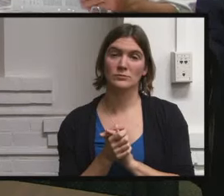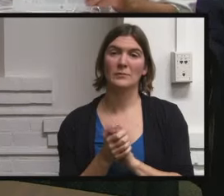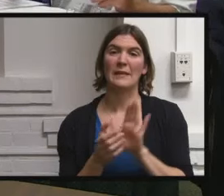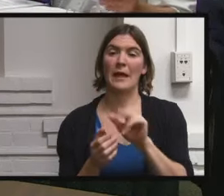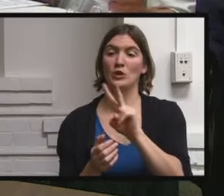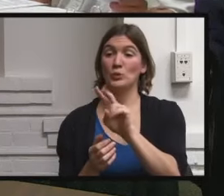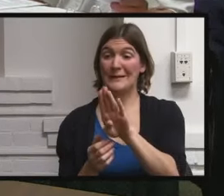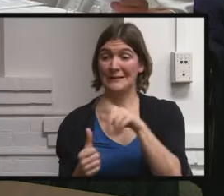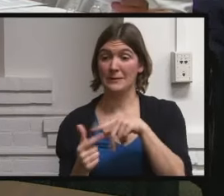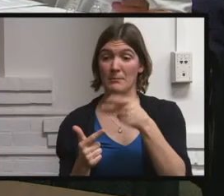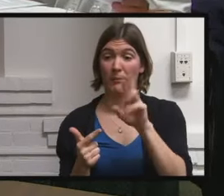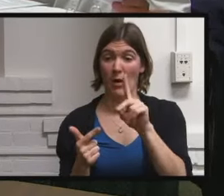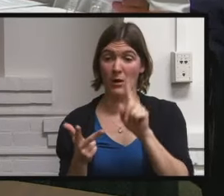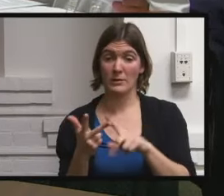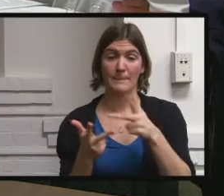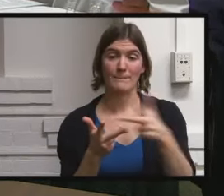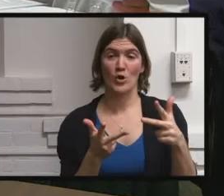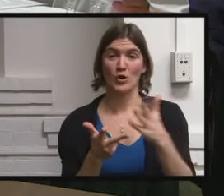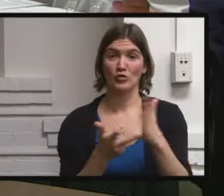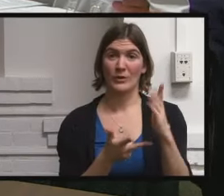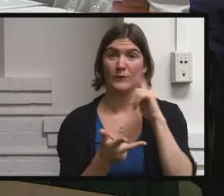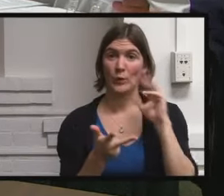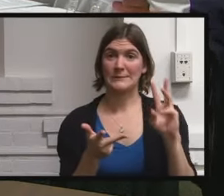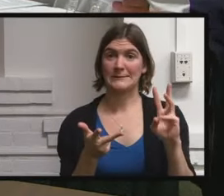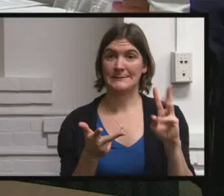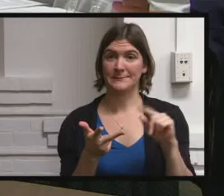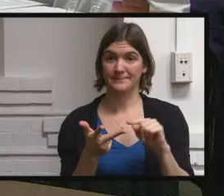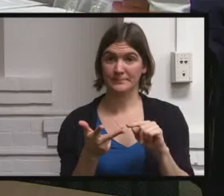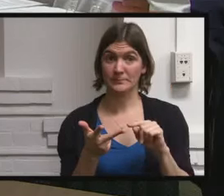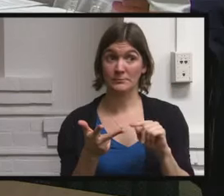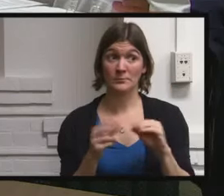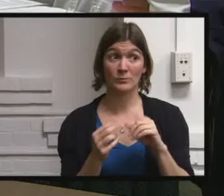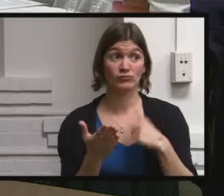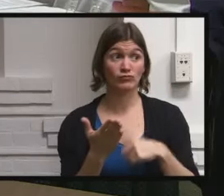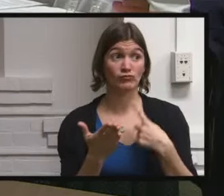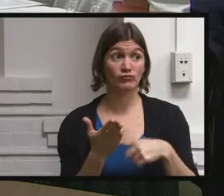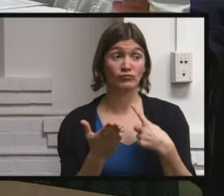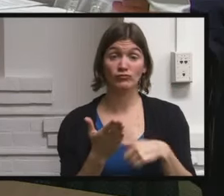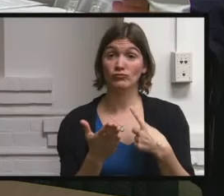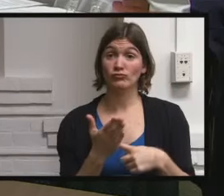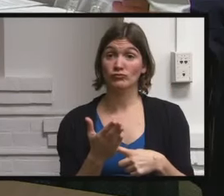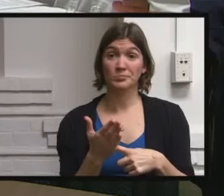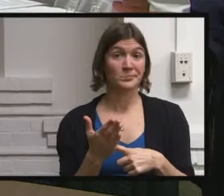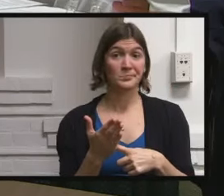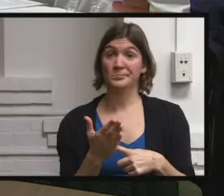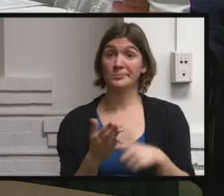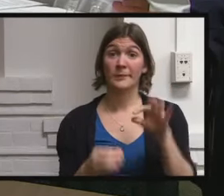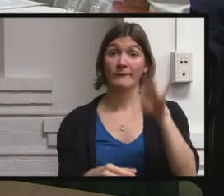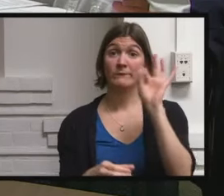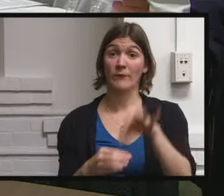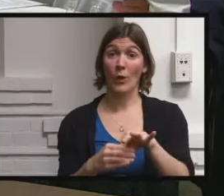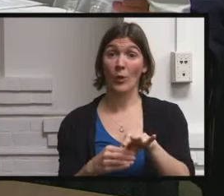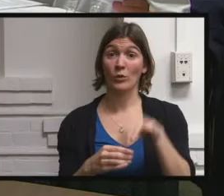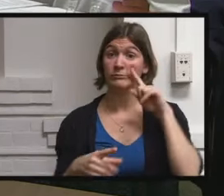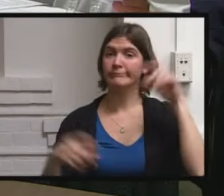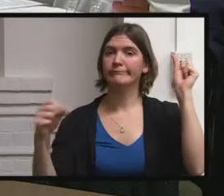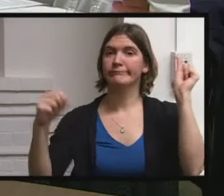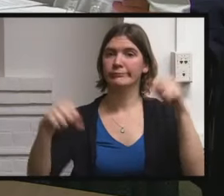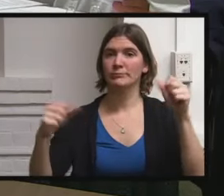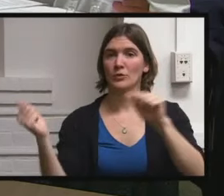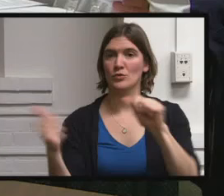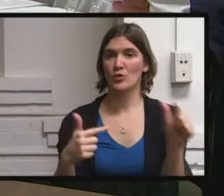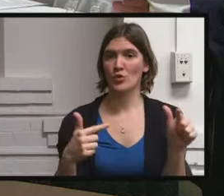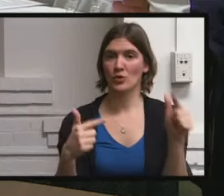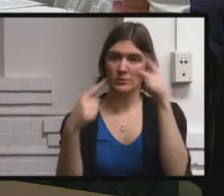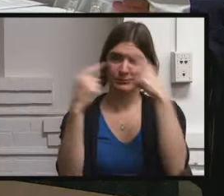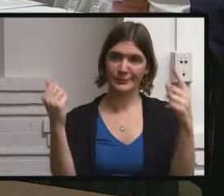Lots 2B, the pond lot, and parking rights on Lot 6. Any further discussion? Hearing none, all those in favor, please say aye. Aye.